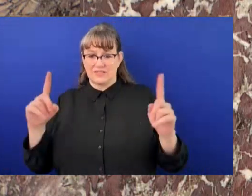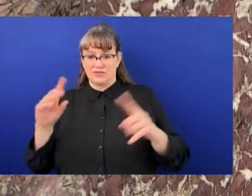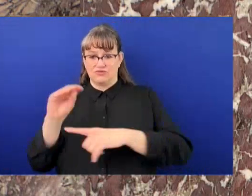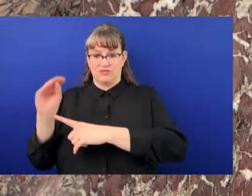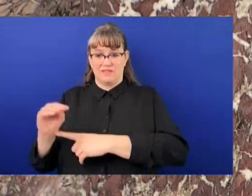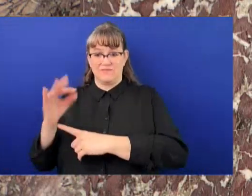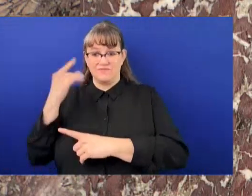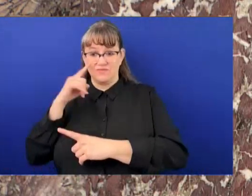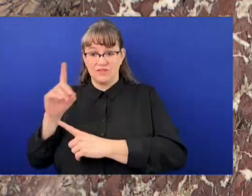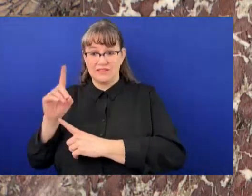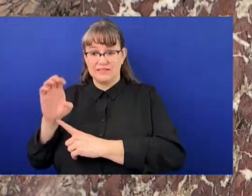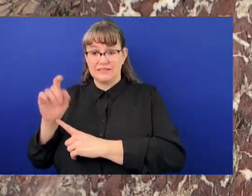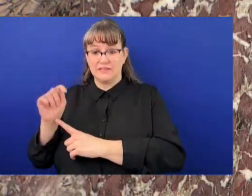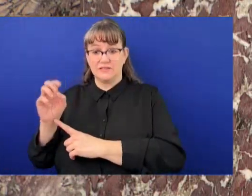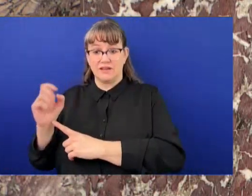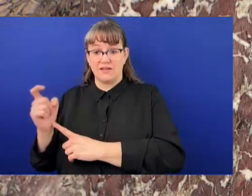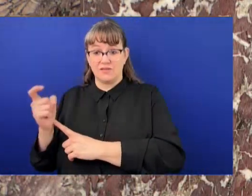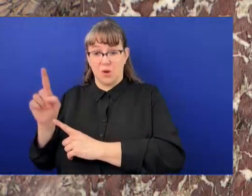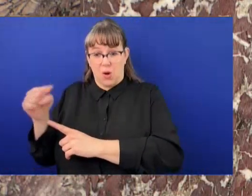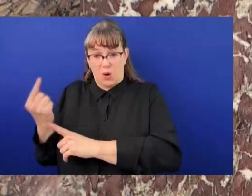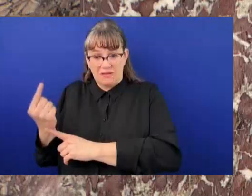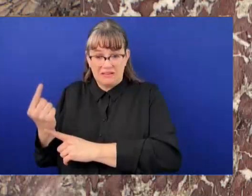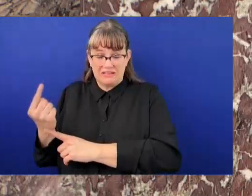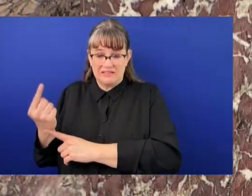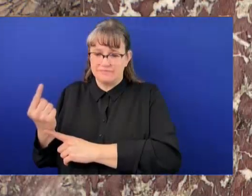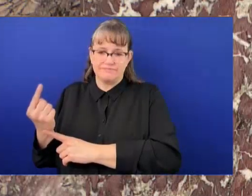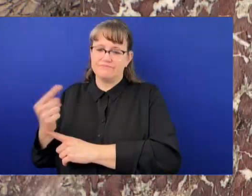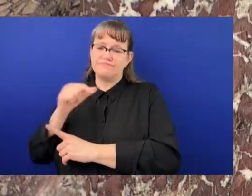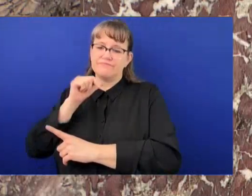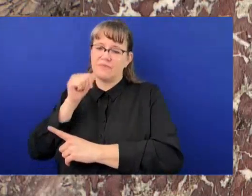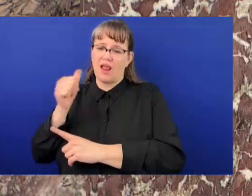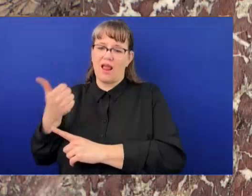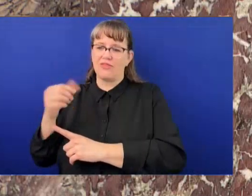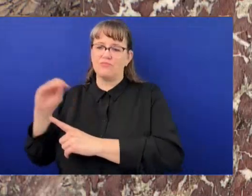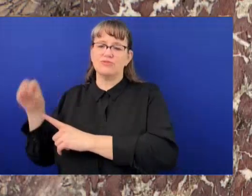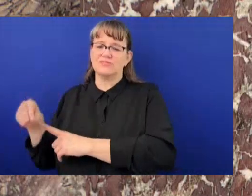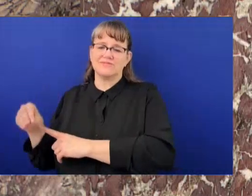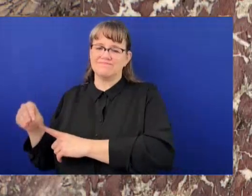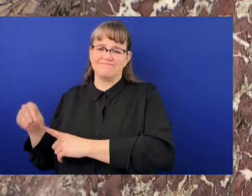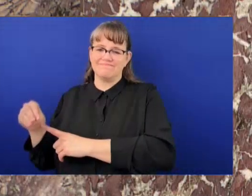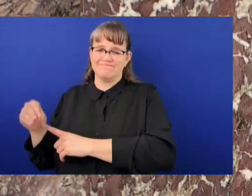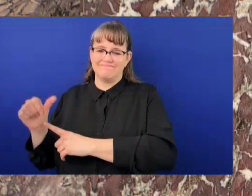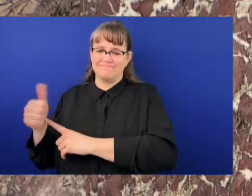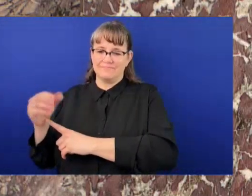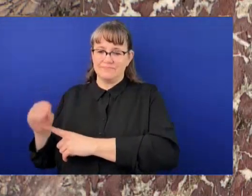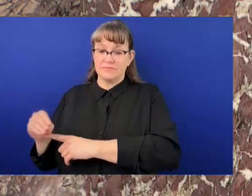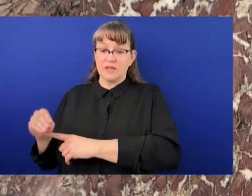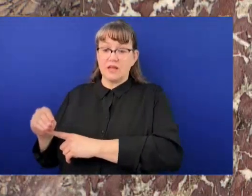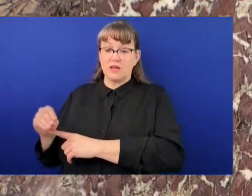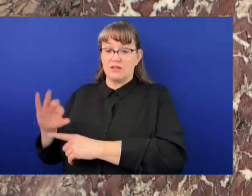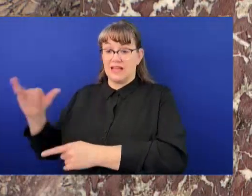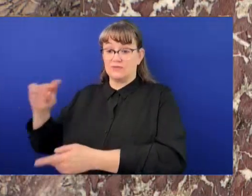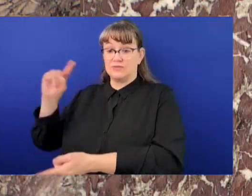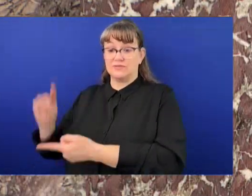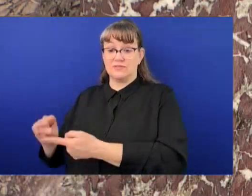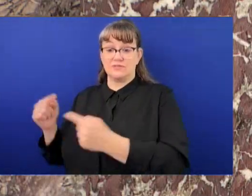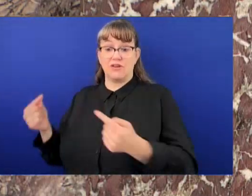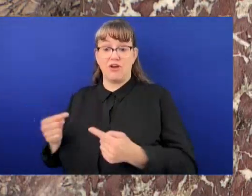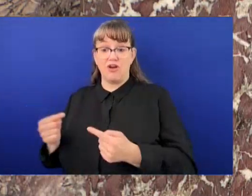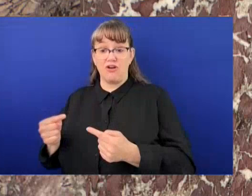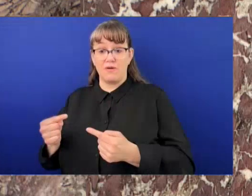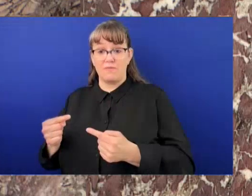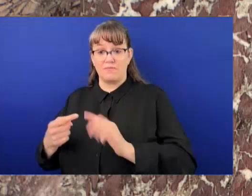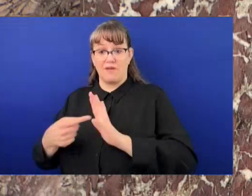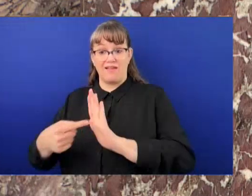This government's harm reduction model is meaningless if people don't have access to the treatment and recovery that they need to escape addiction. This government has made safe